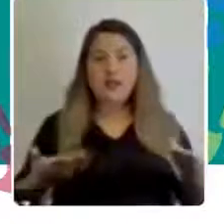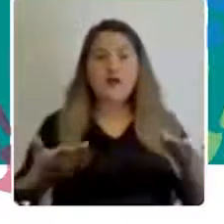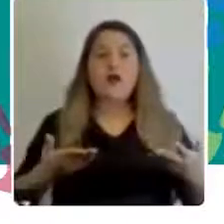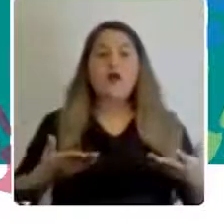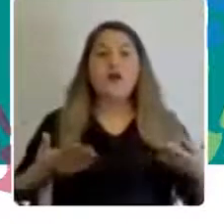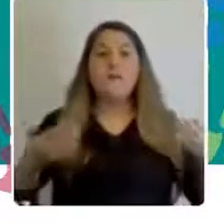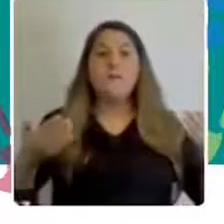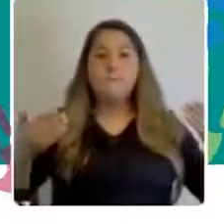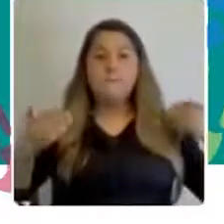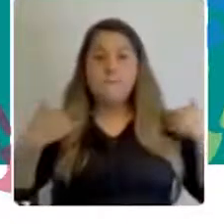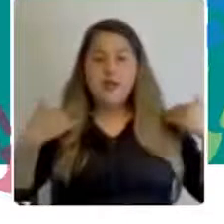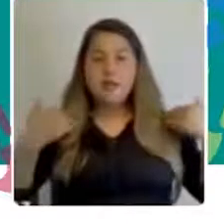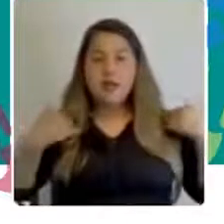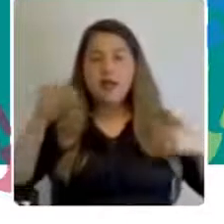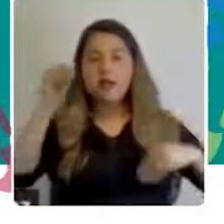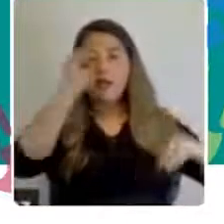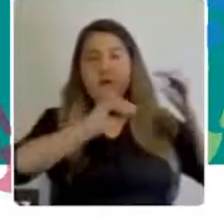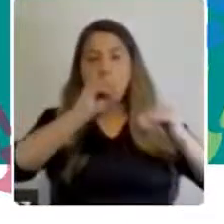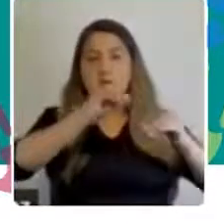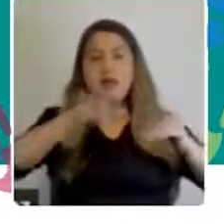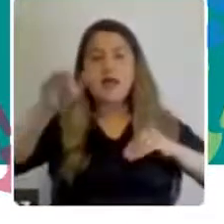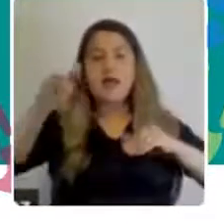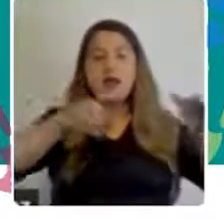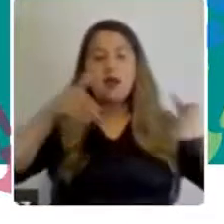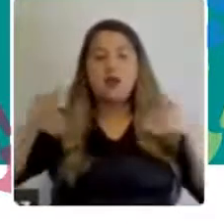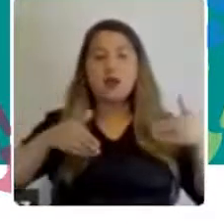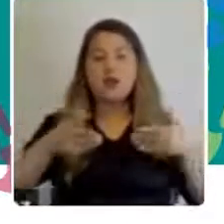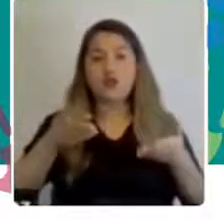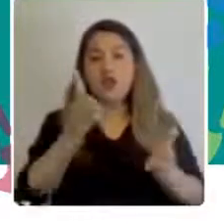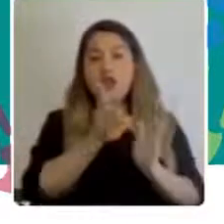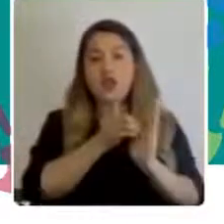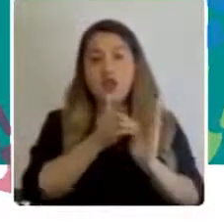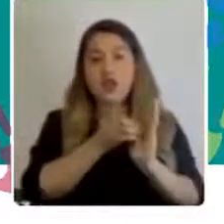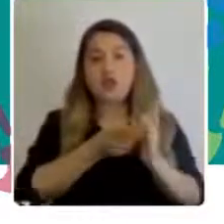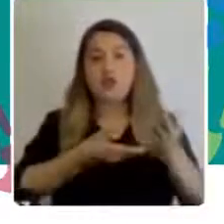sharing, and they are performing also many trainings